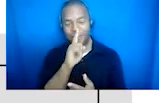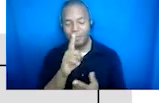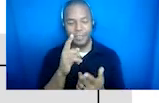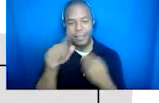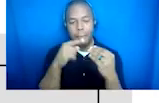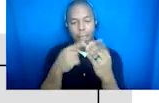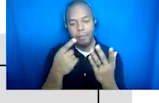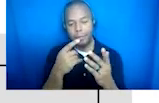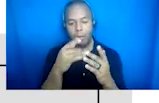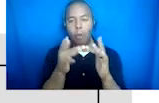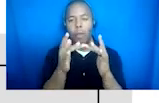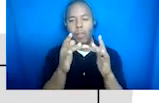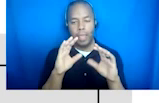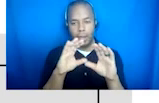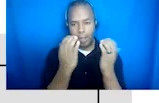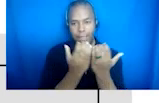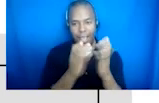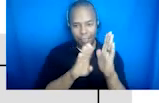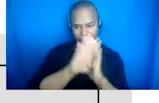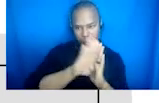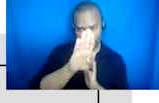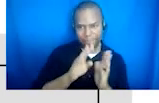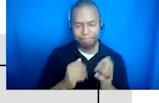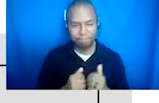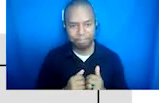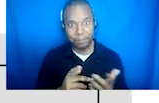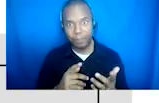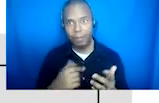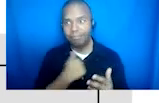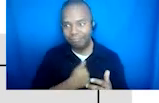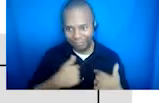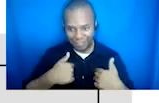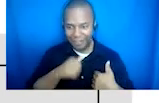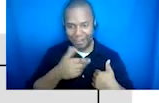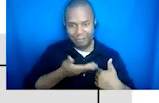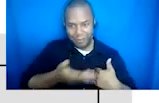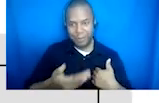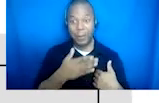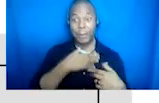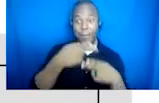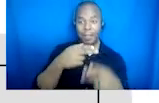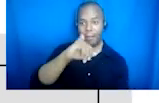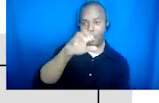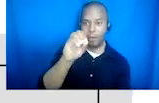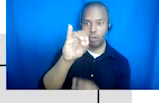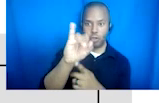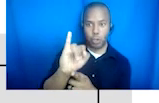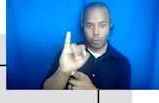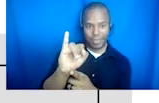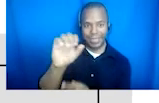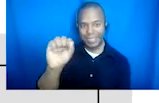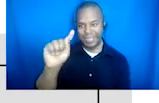course development. It's, I should have introduced myself. I'm so sorry. I'm Jody Steele. I'm the Director of